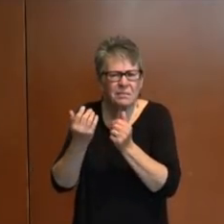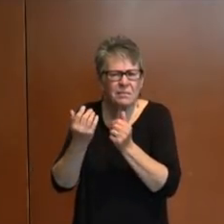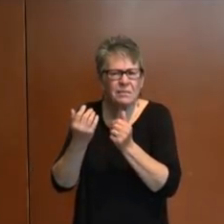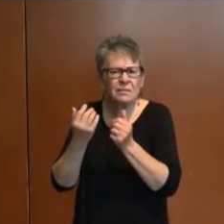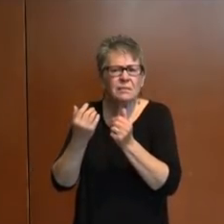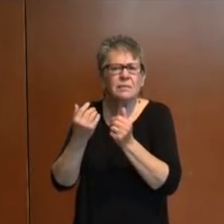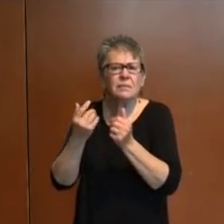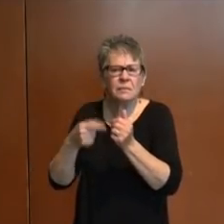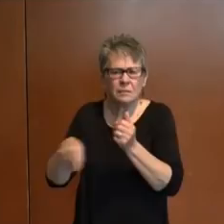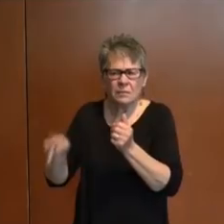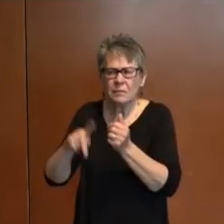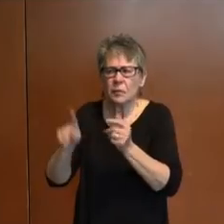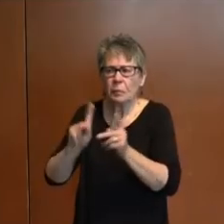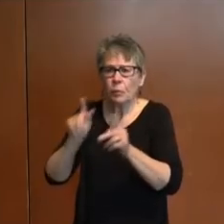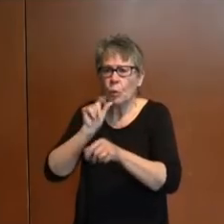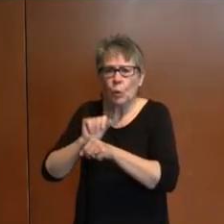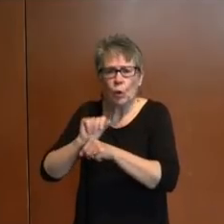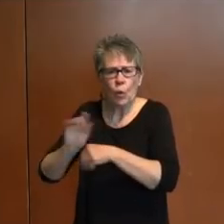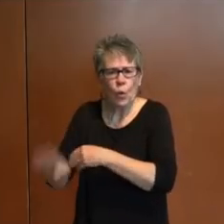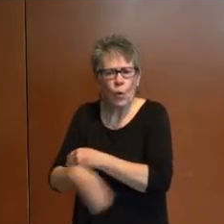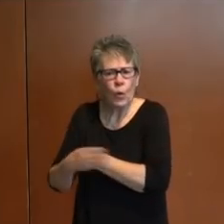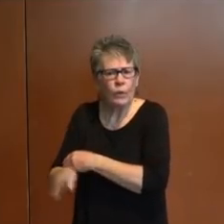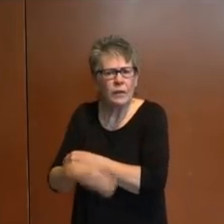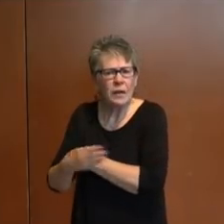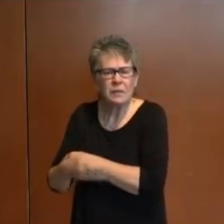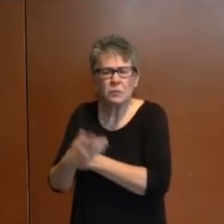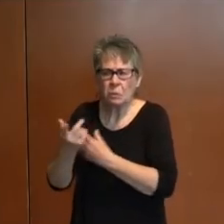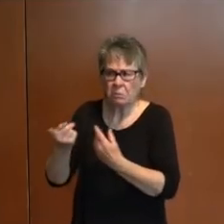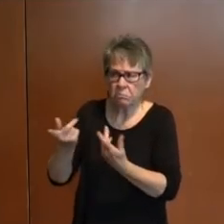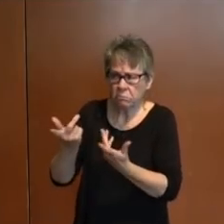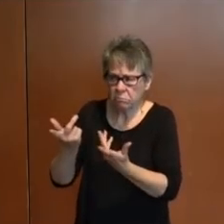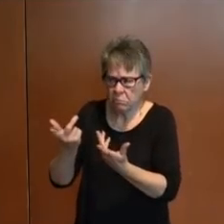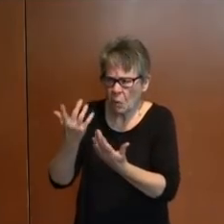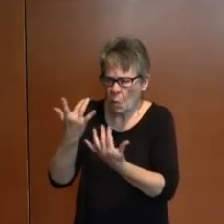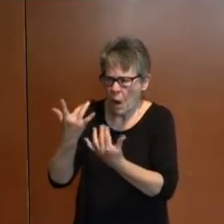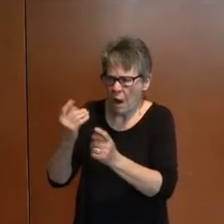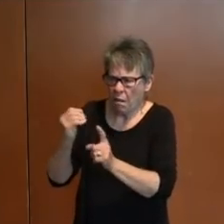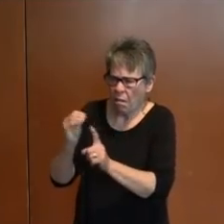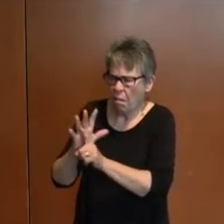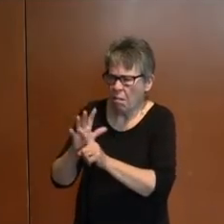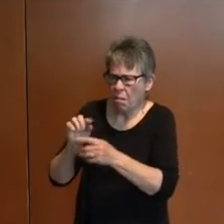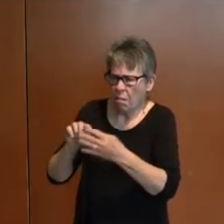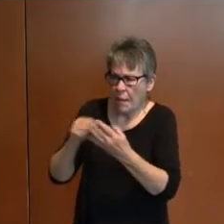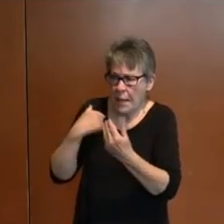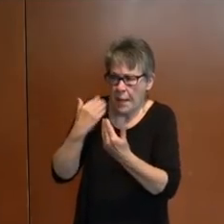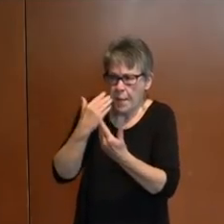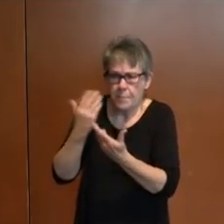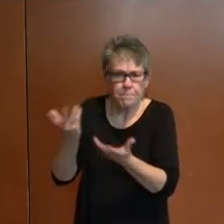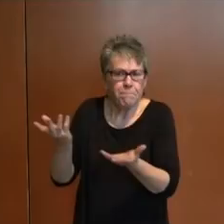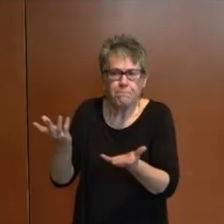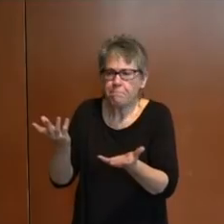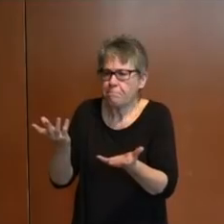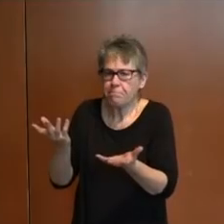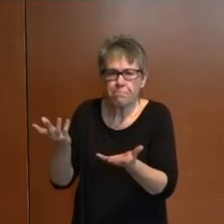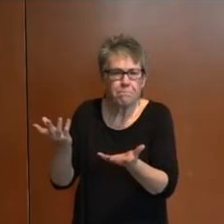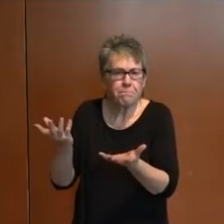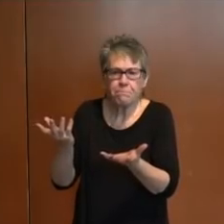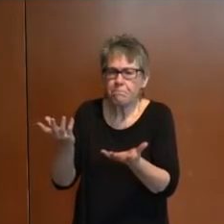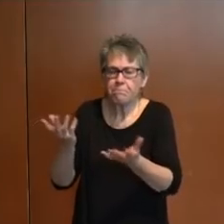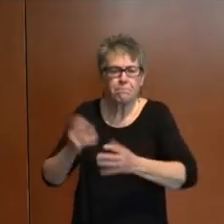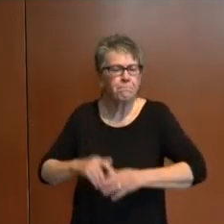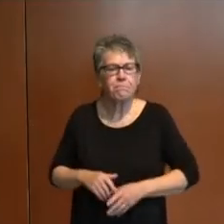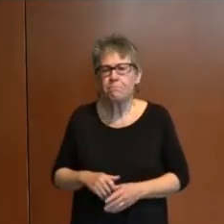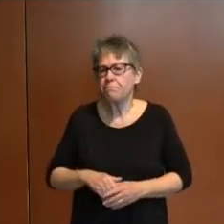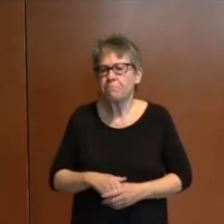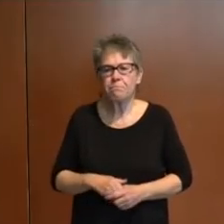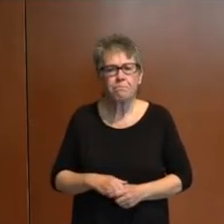And you've heard me say this before, and the governor is always emphasizing this, the safety of healthcare workers, first